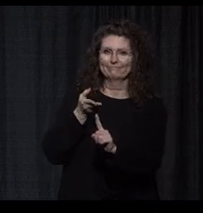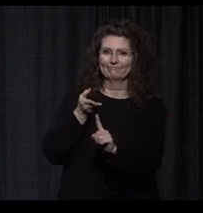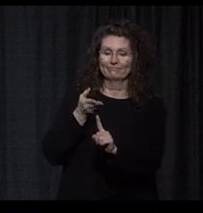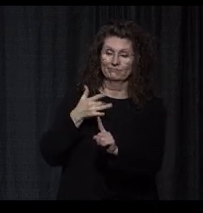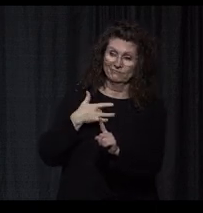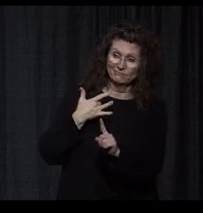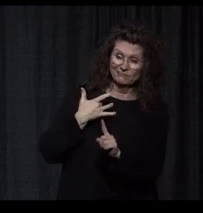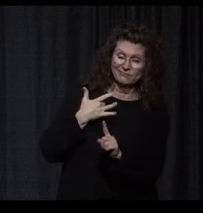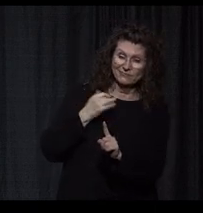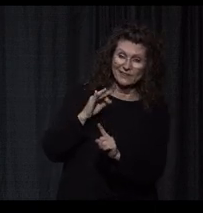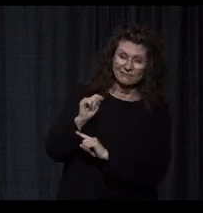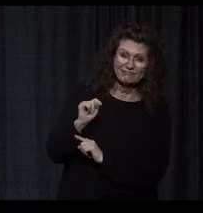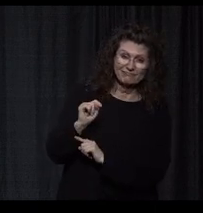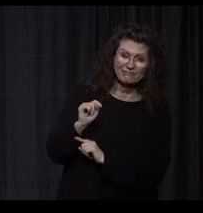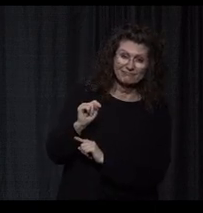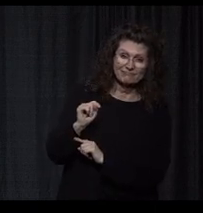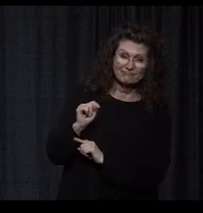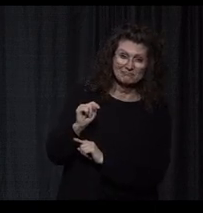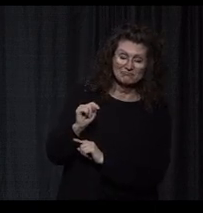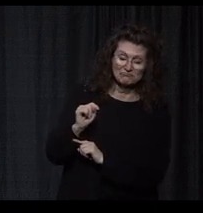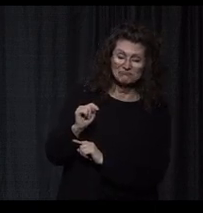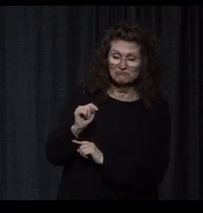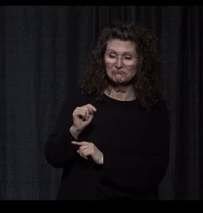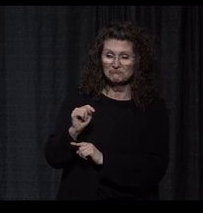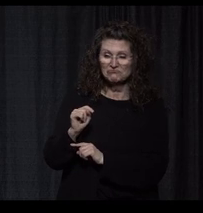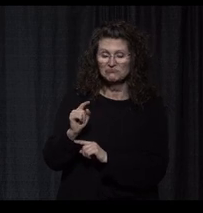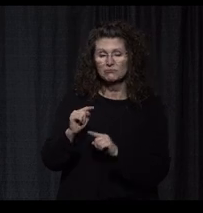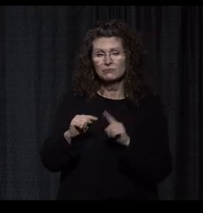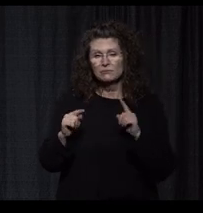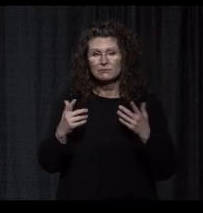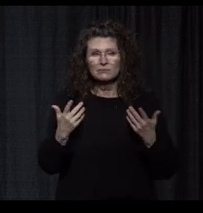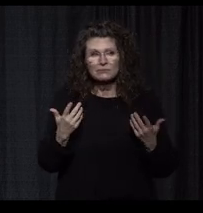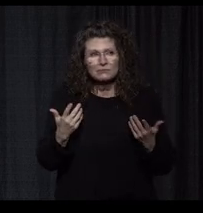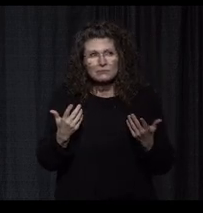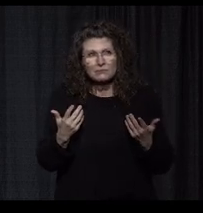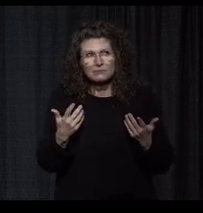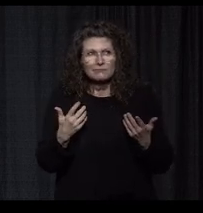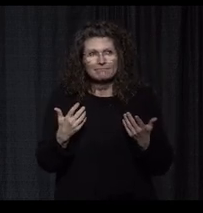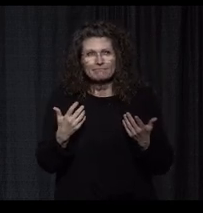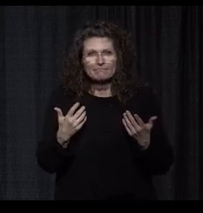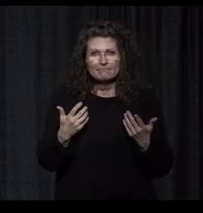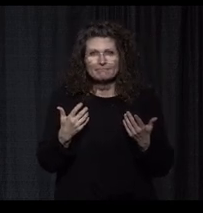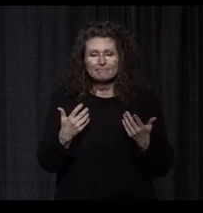feel tension in our lives, but it's taken some time to be